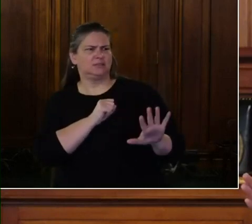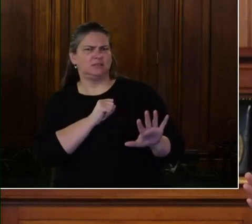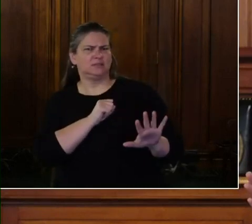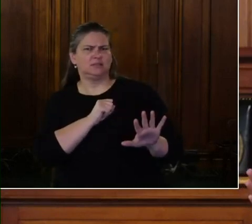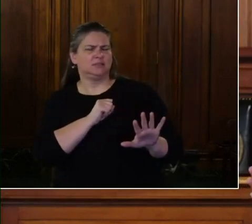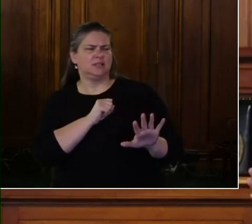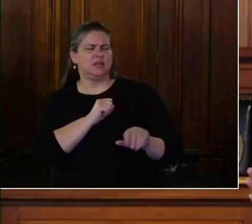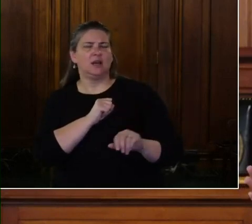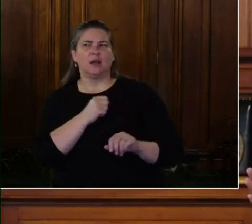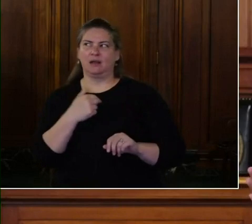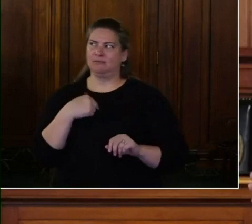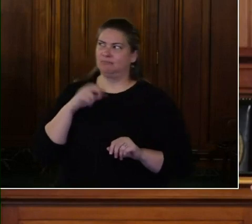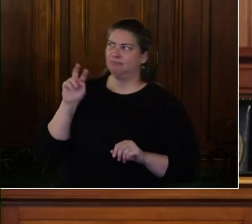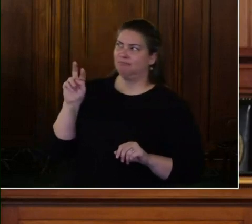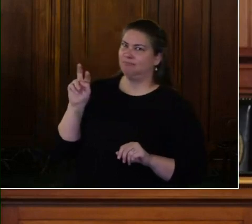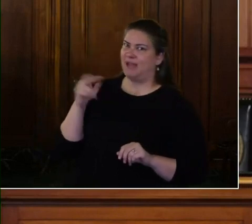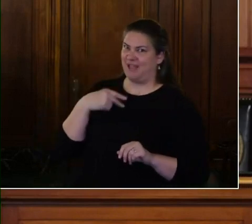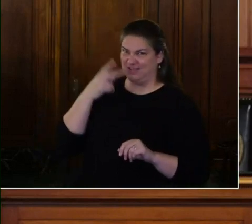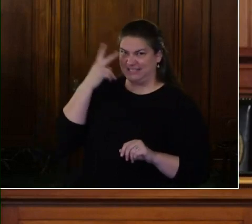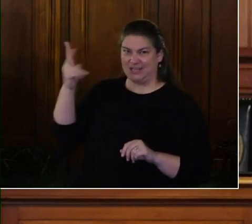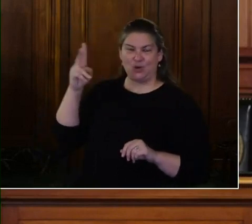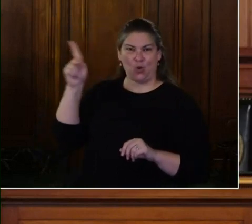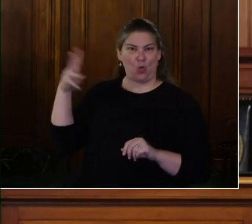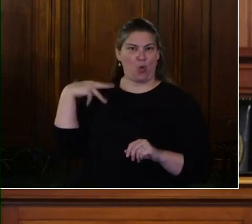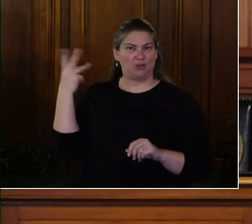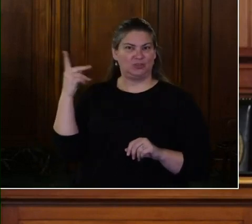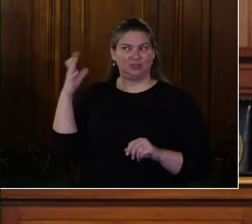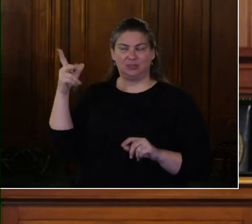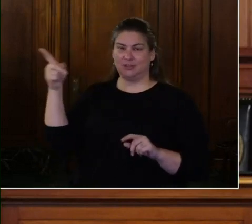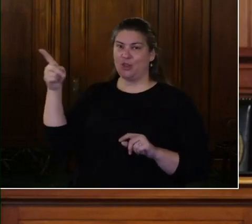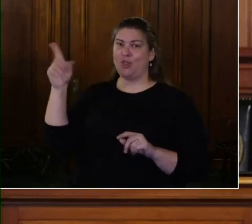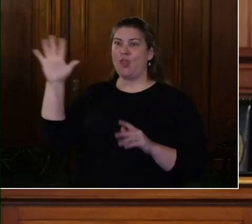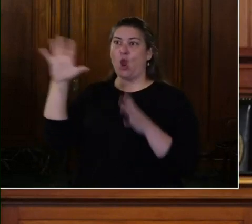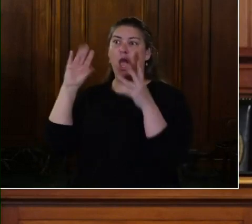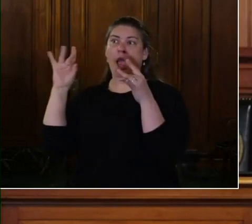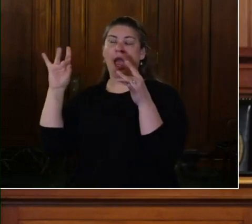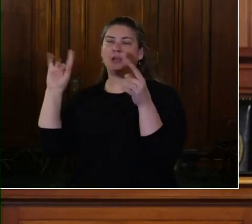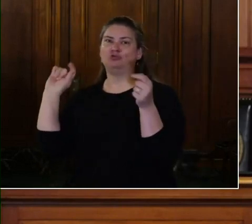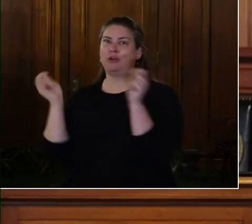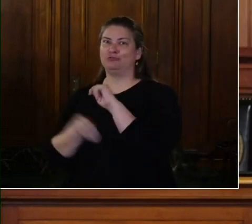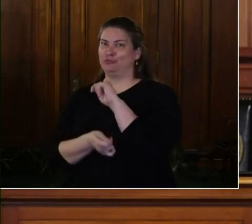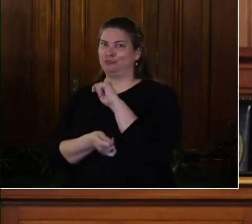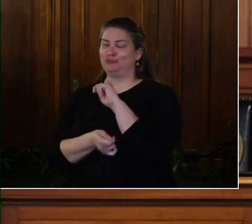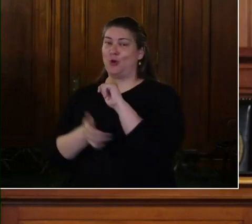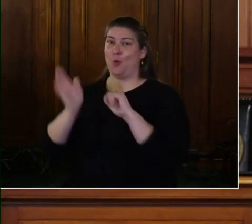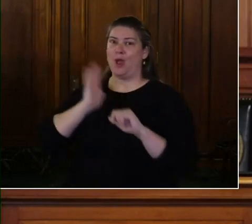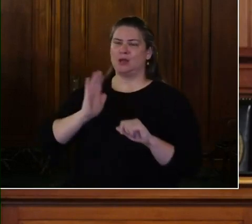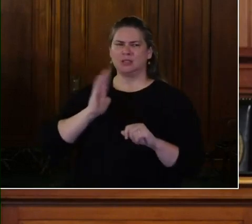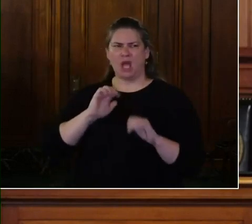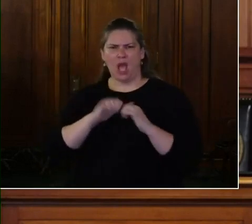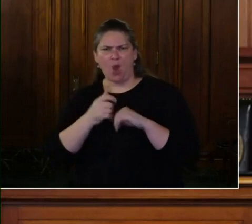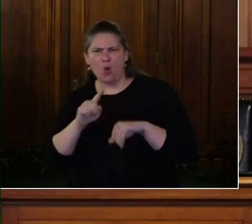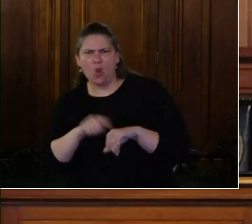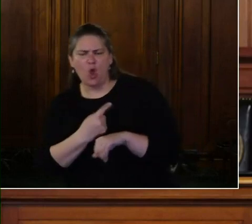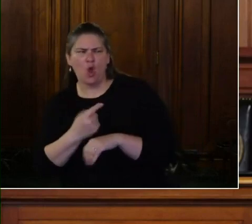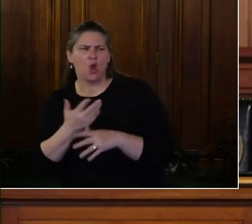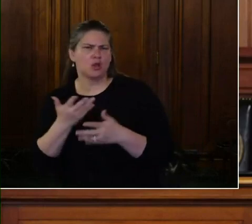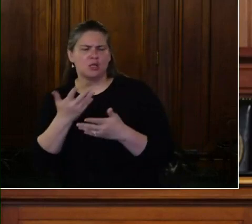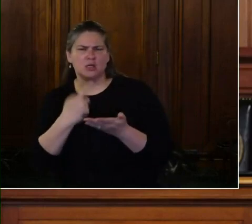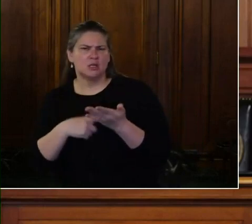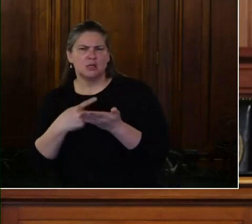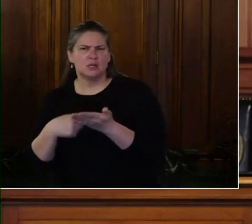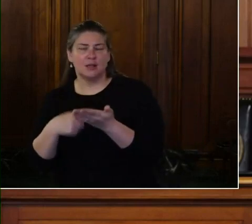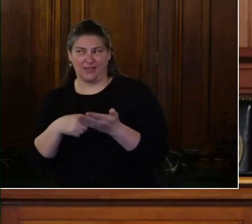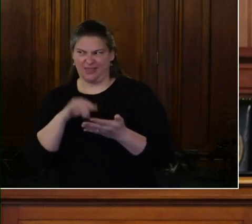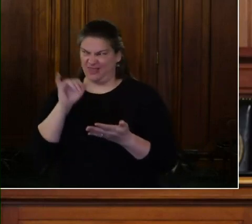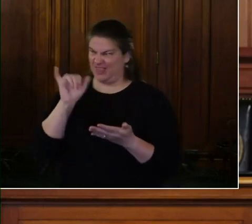to you all that I think I see the narrative out of Washington changing very quickly from how long it's taking, which we're talking about,